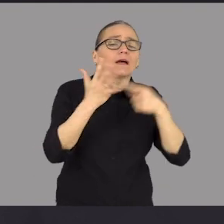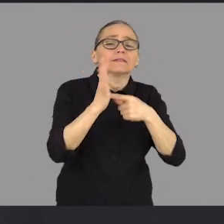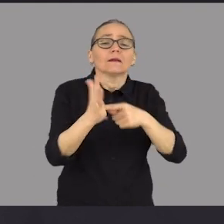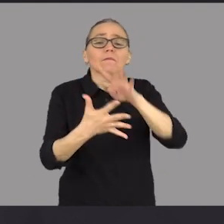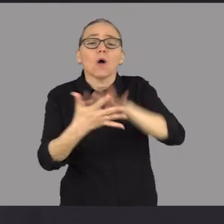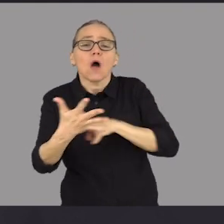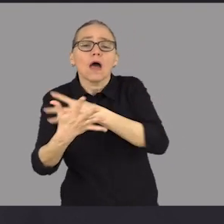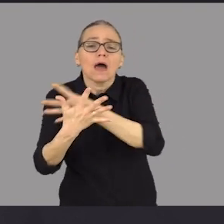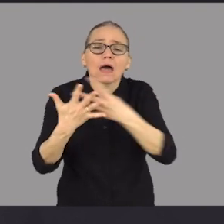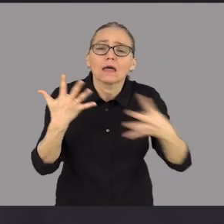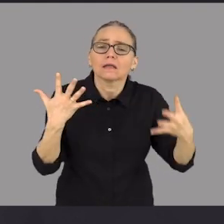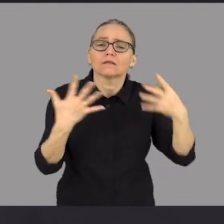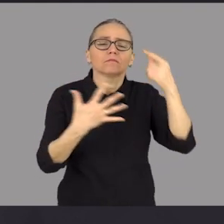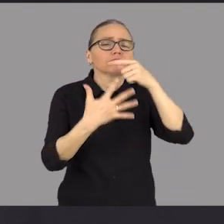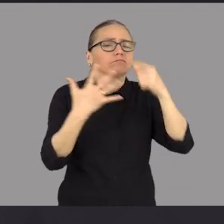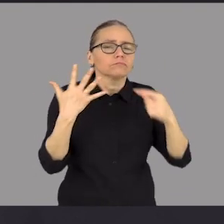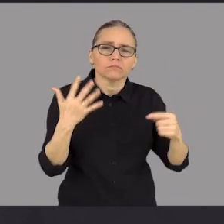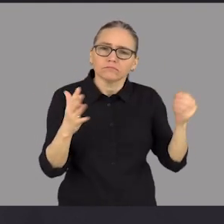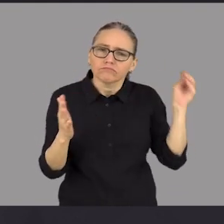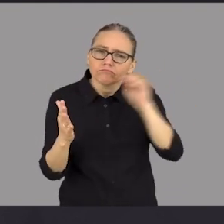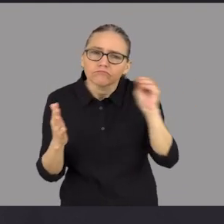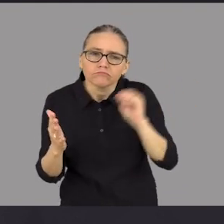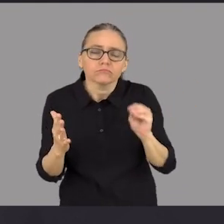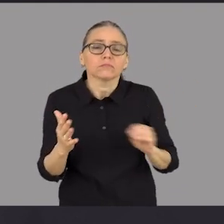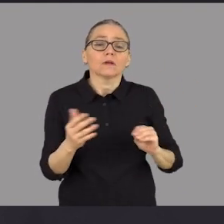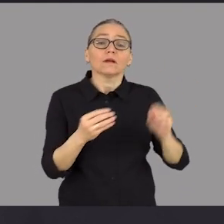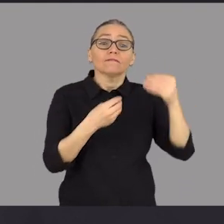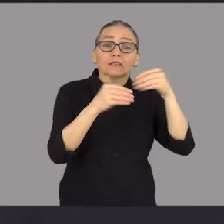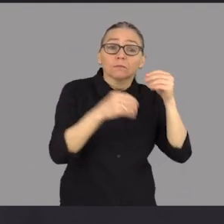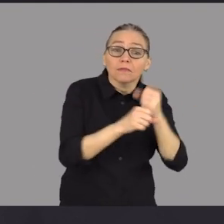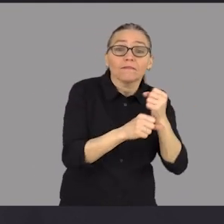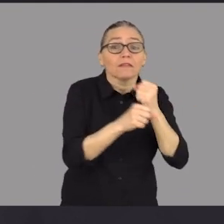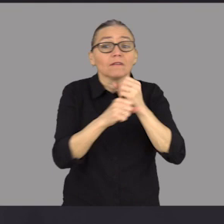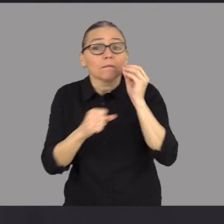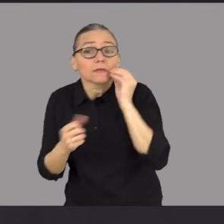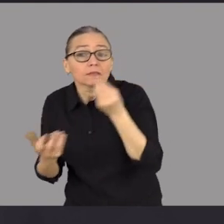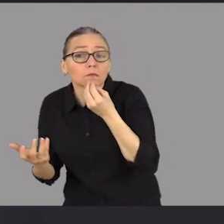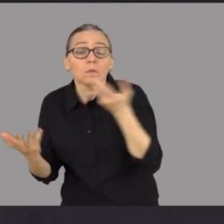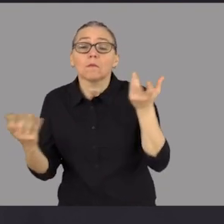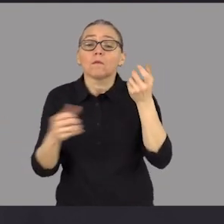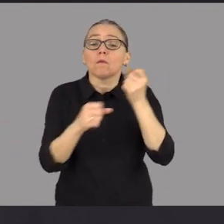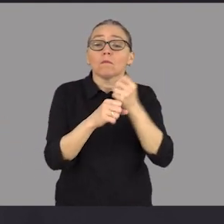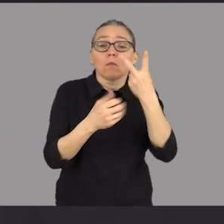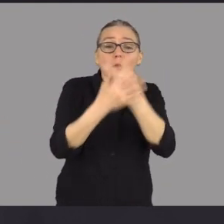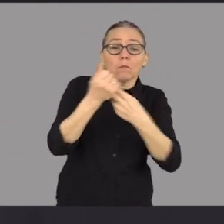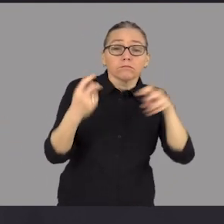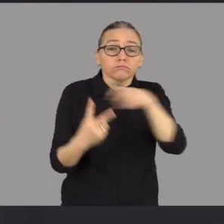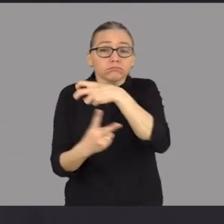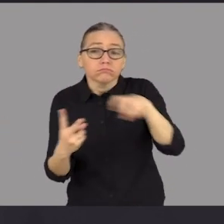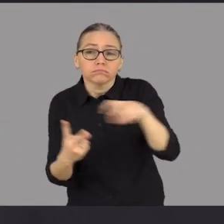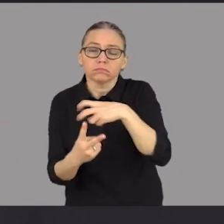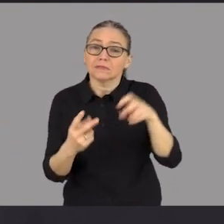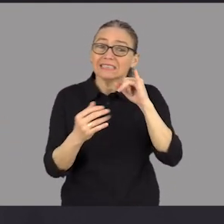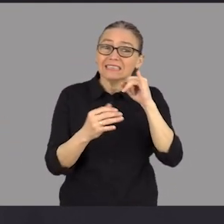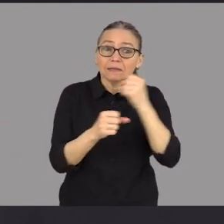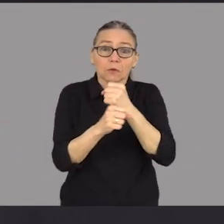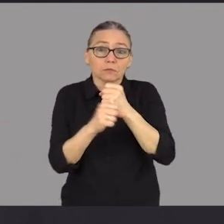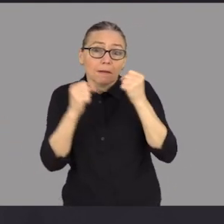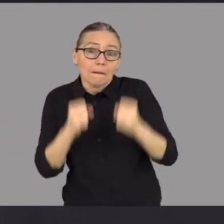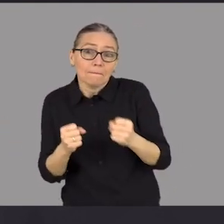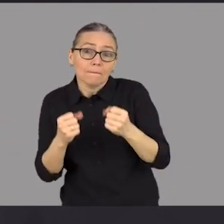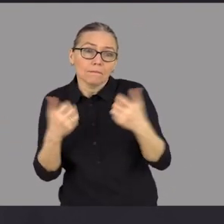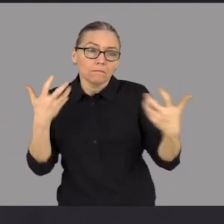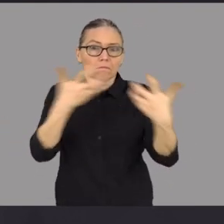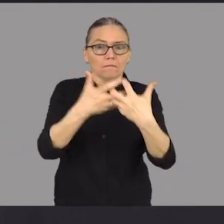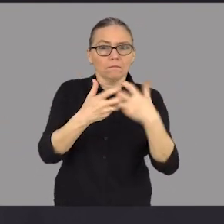Another promising practice is to offer flexible working arrangements, such as flexible hours, work